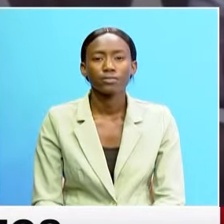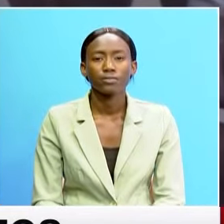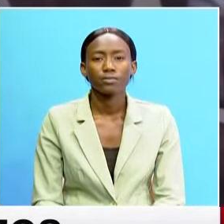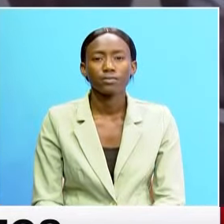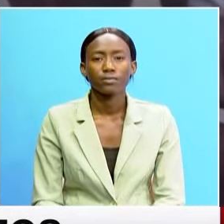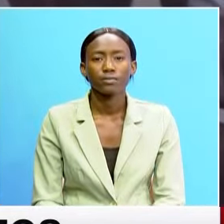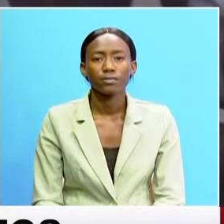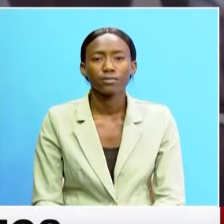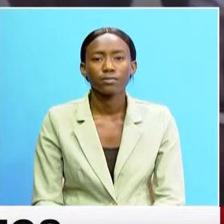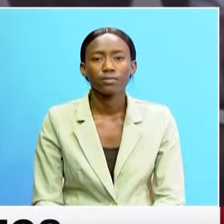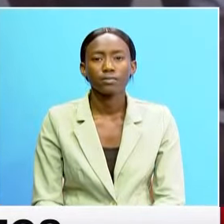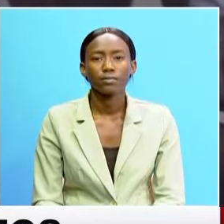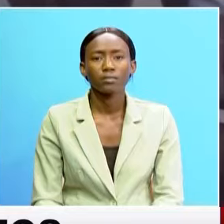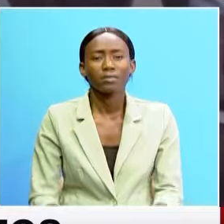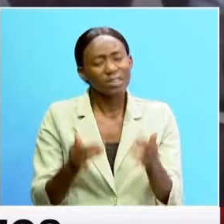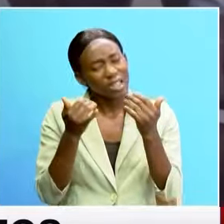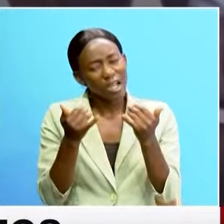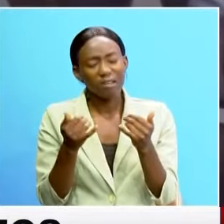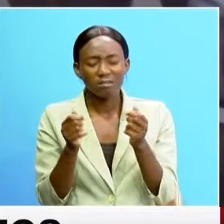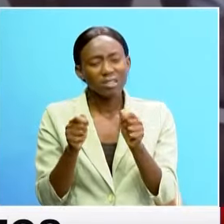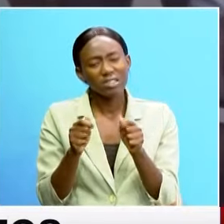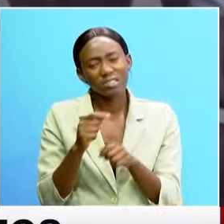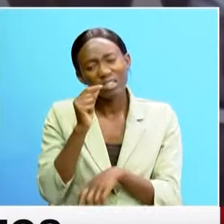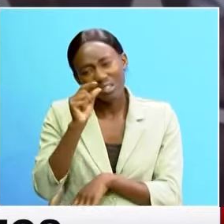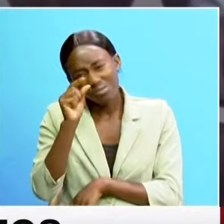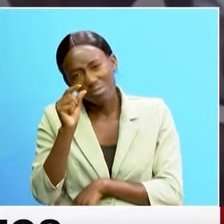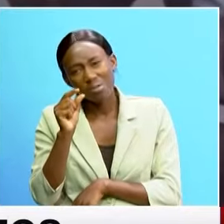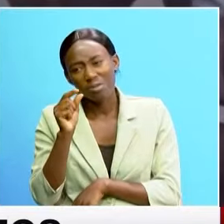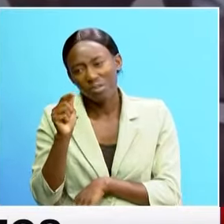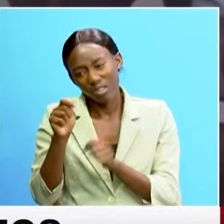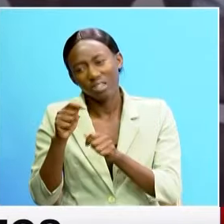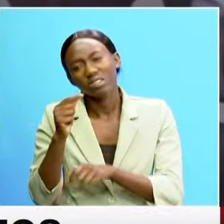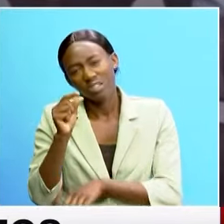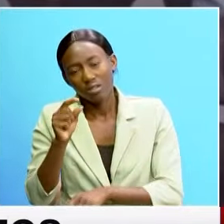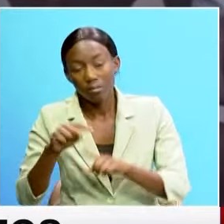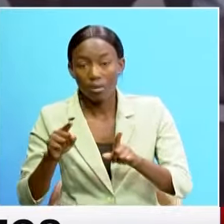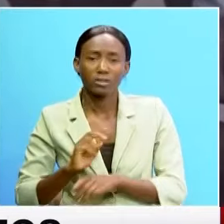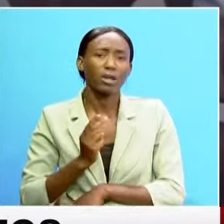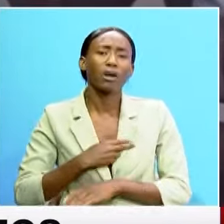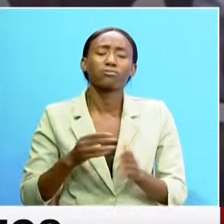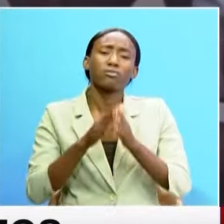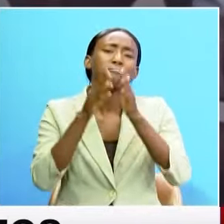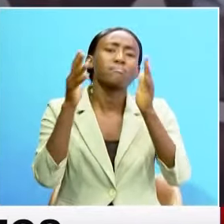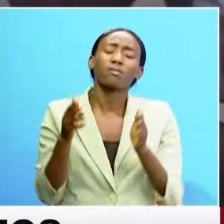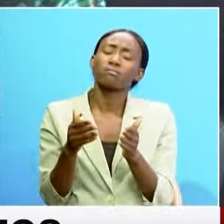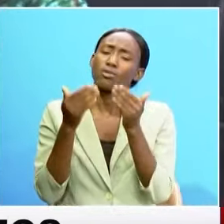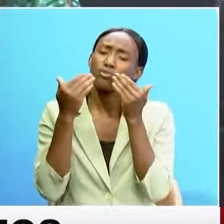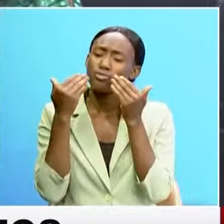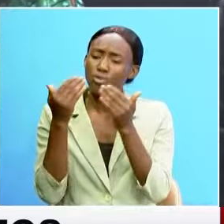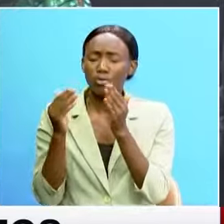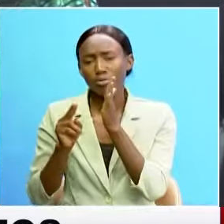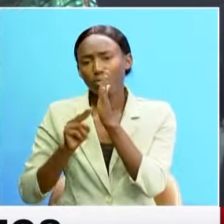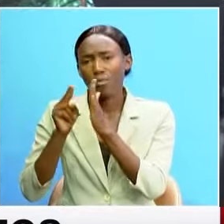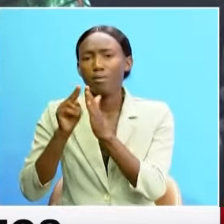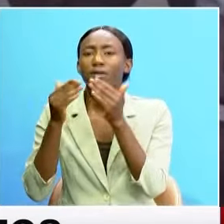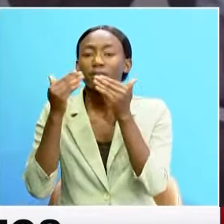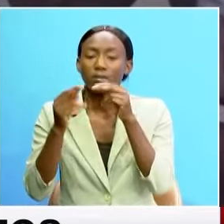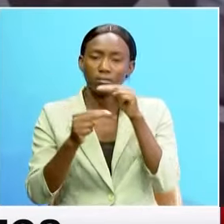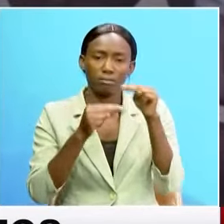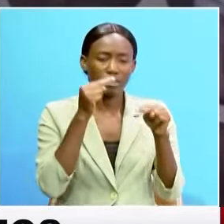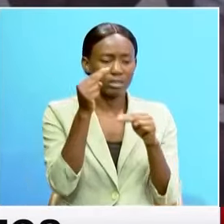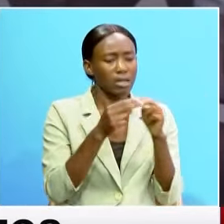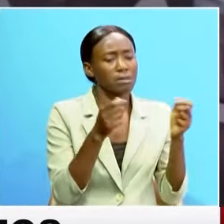you could say it's a small, but for us it's not a small thing. I think it means a lot. It changes